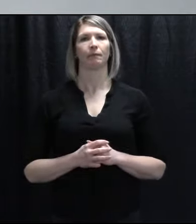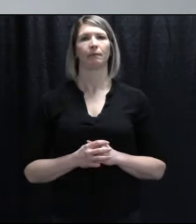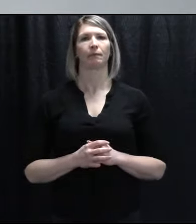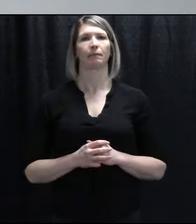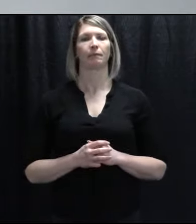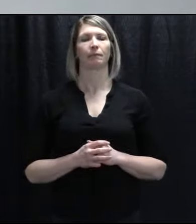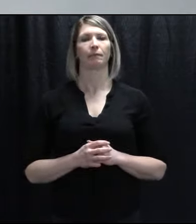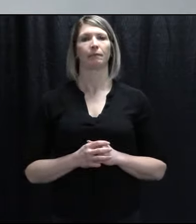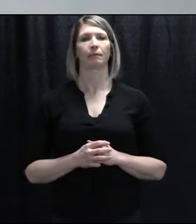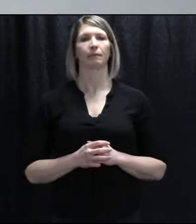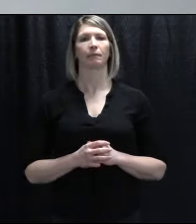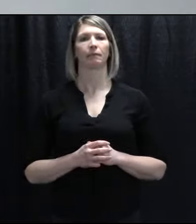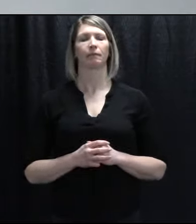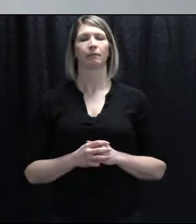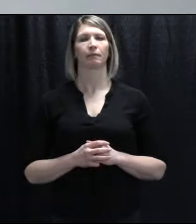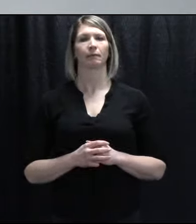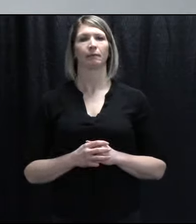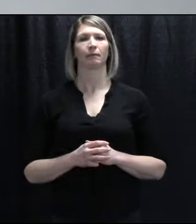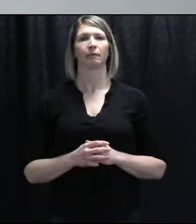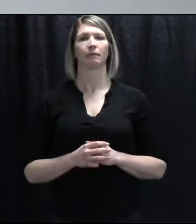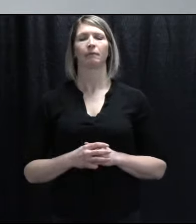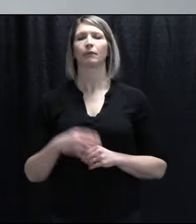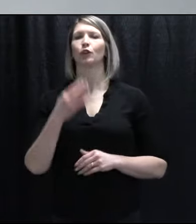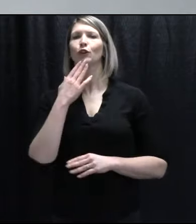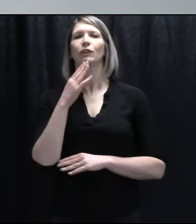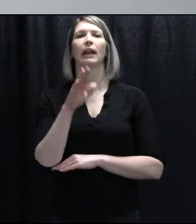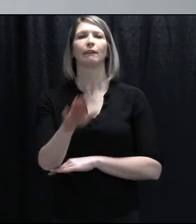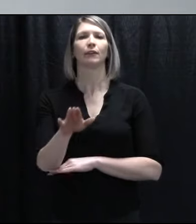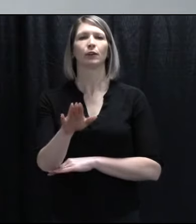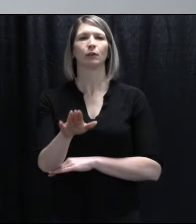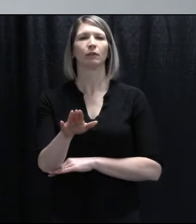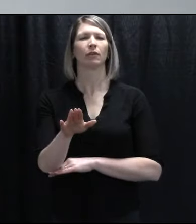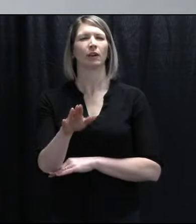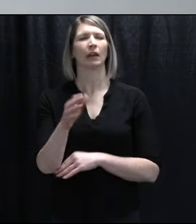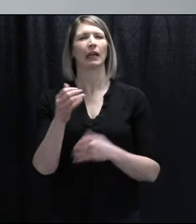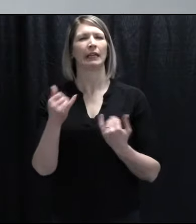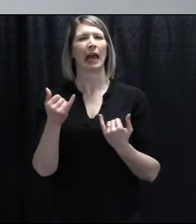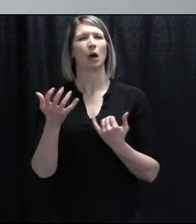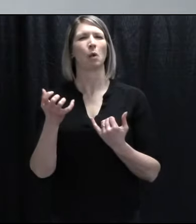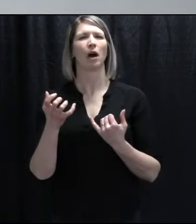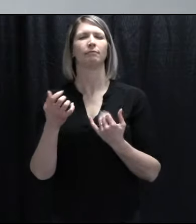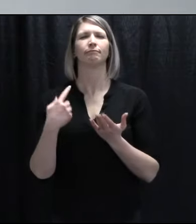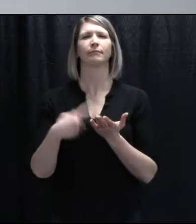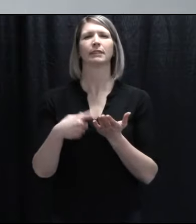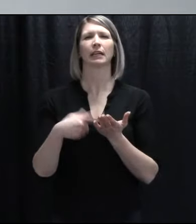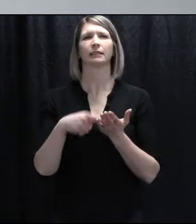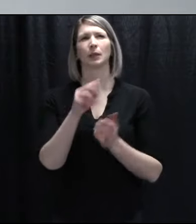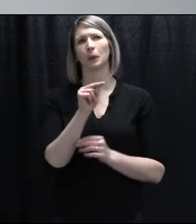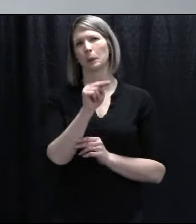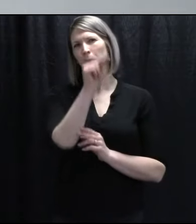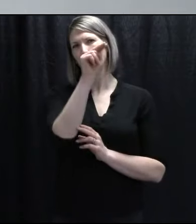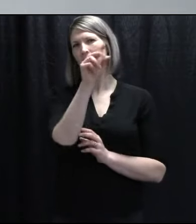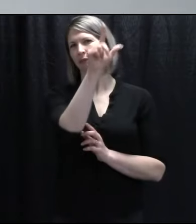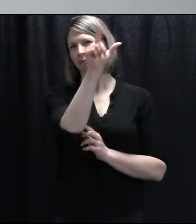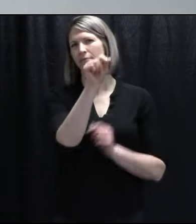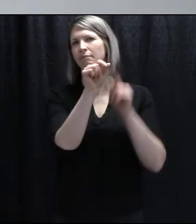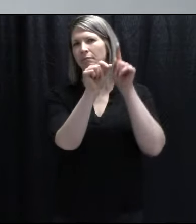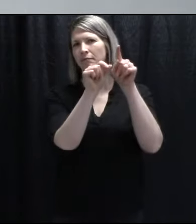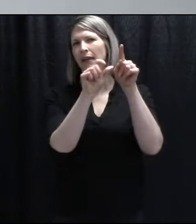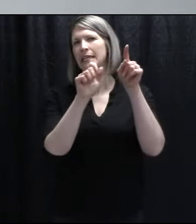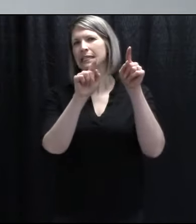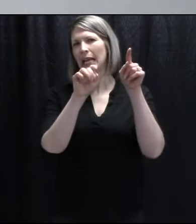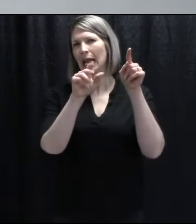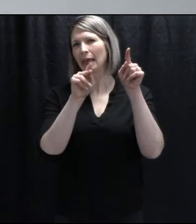Good afternoon. With the situation in St. Anthony, you mentioned amongst the people who are quarantining are some staff